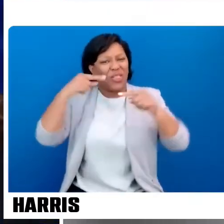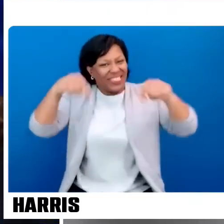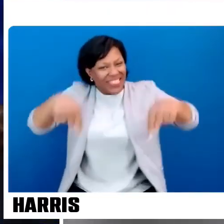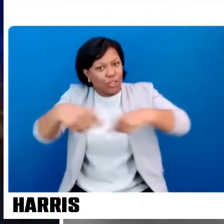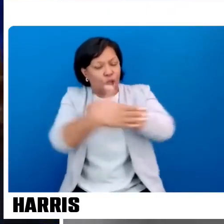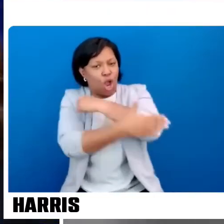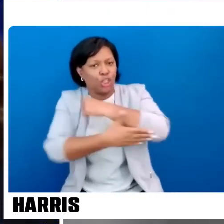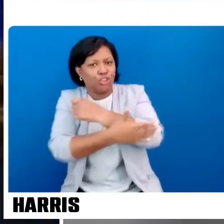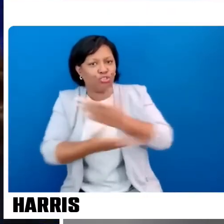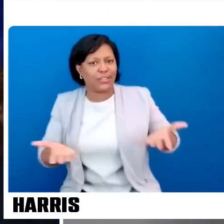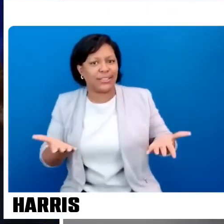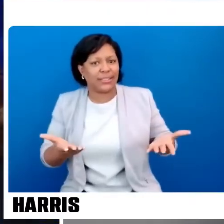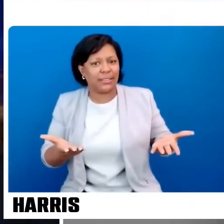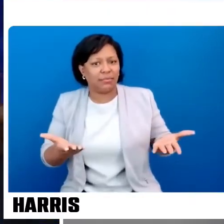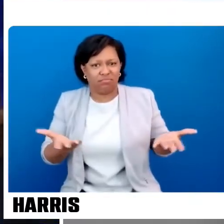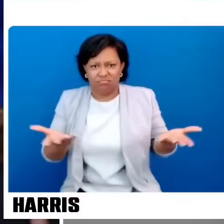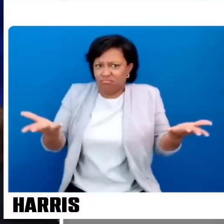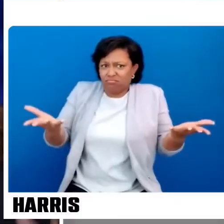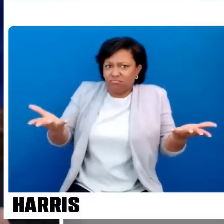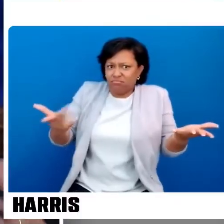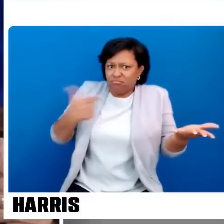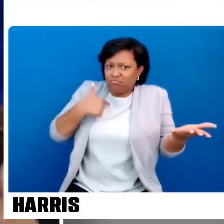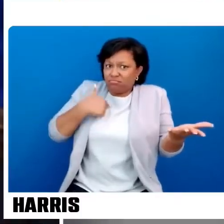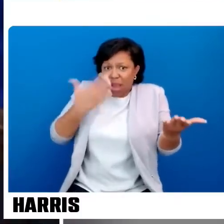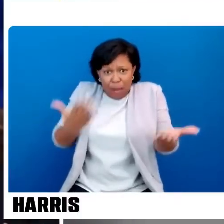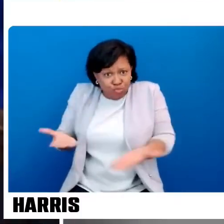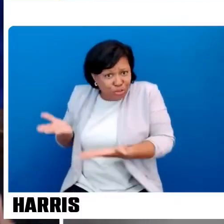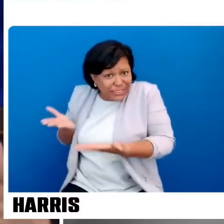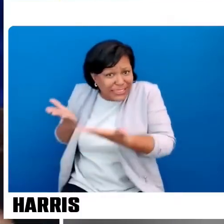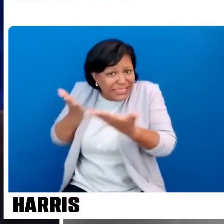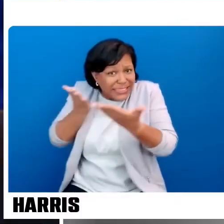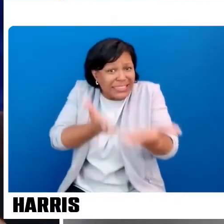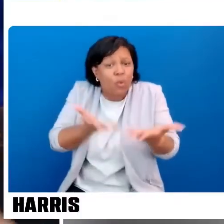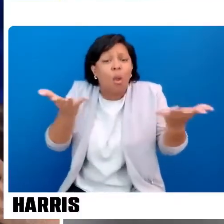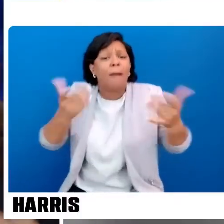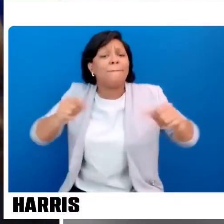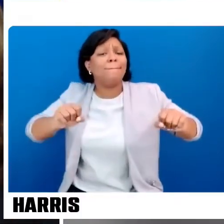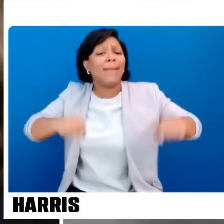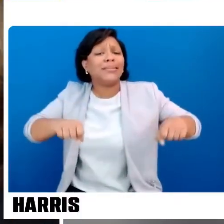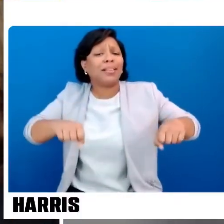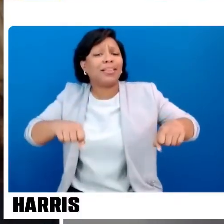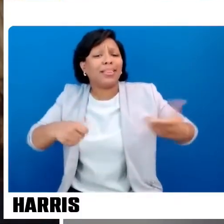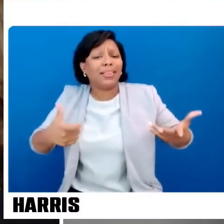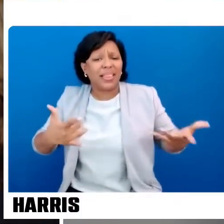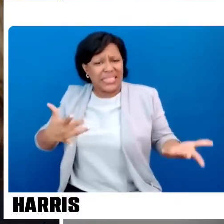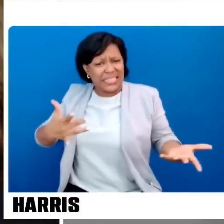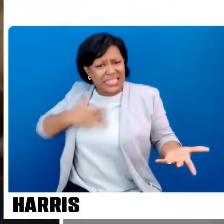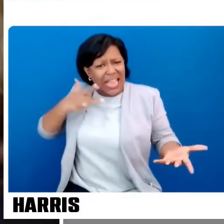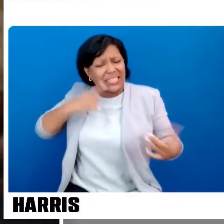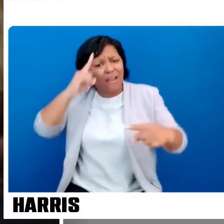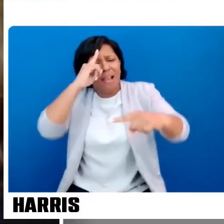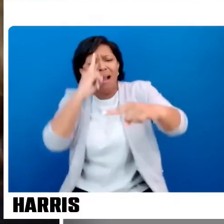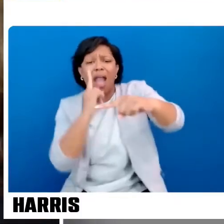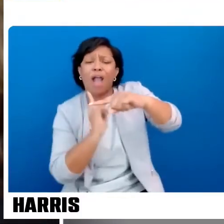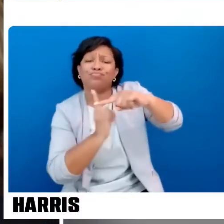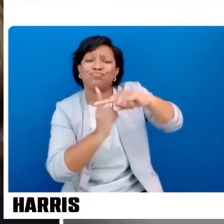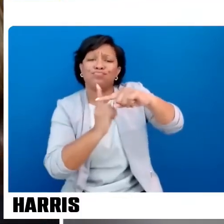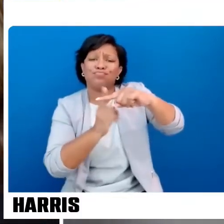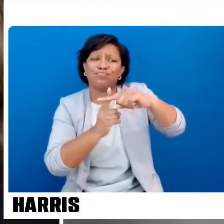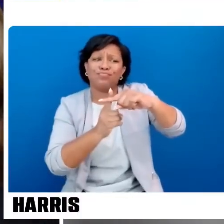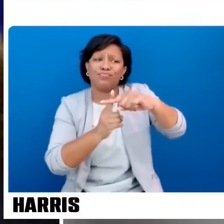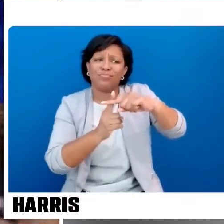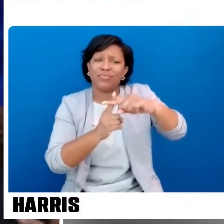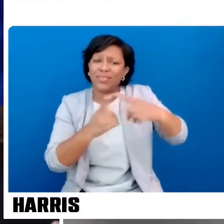brings a sense of optimism about what we can do instead of always disparaging the American